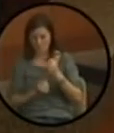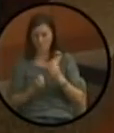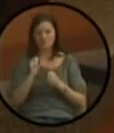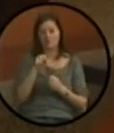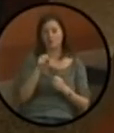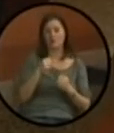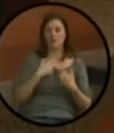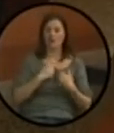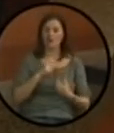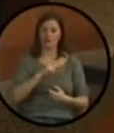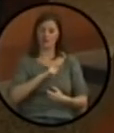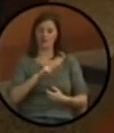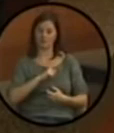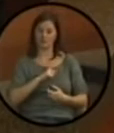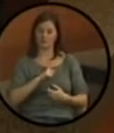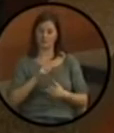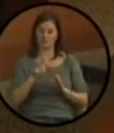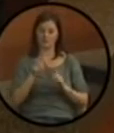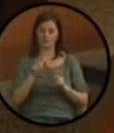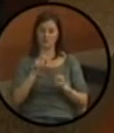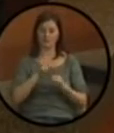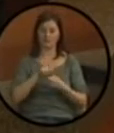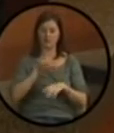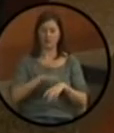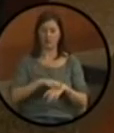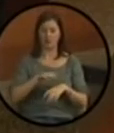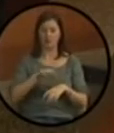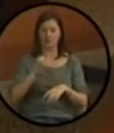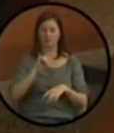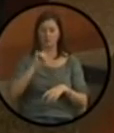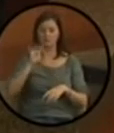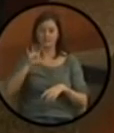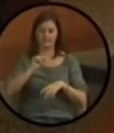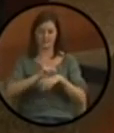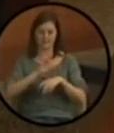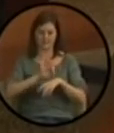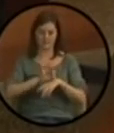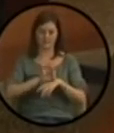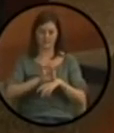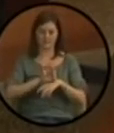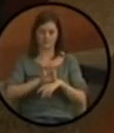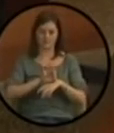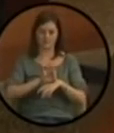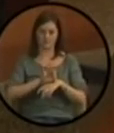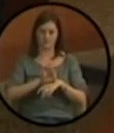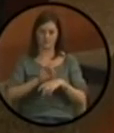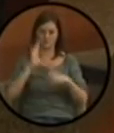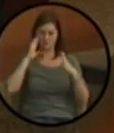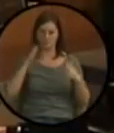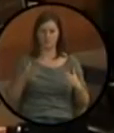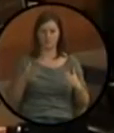officer assigned to the DEA task force in Jeff City. So that's where most of this comes from.